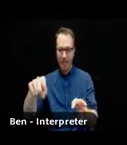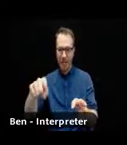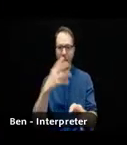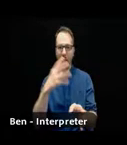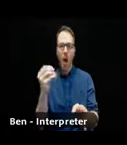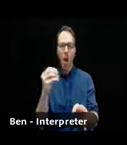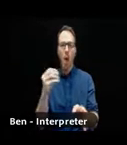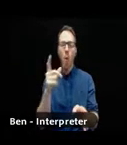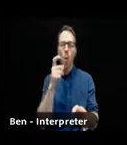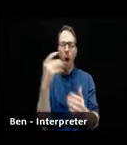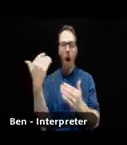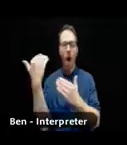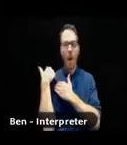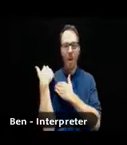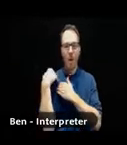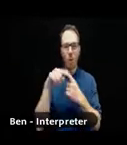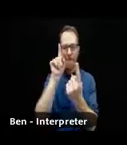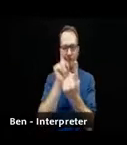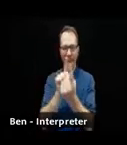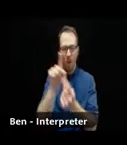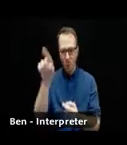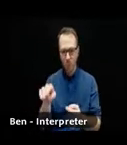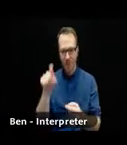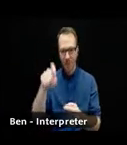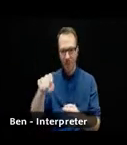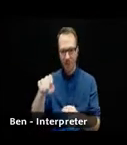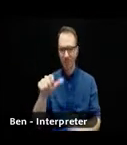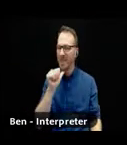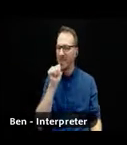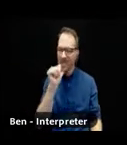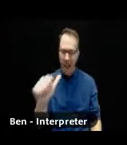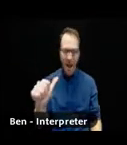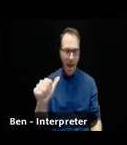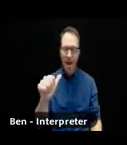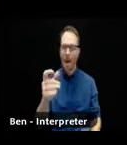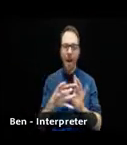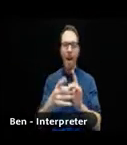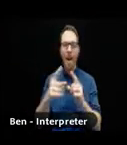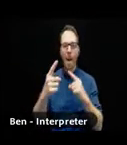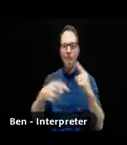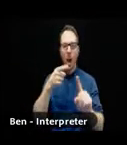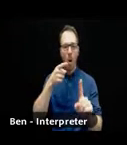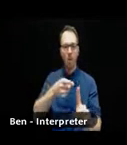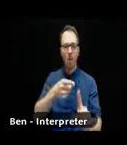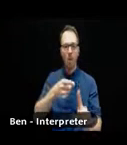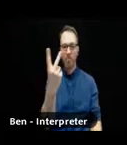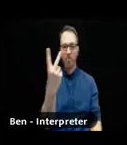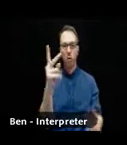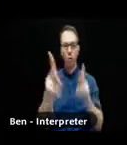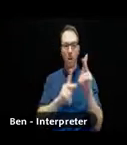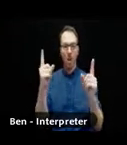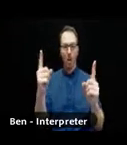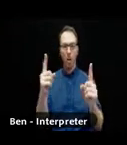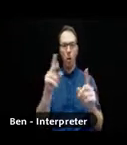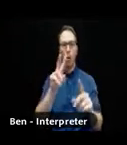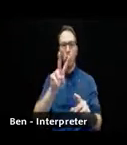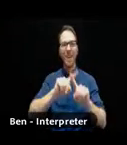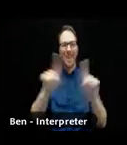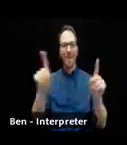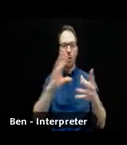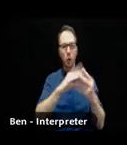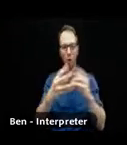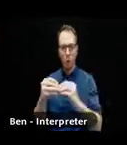whose obligation is it to meet those needs? This is not about, right, two people who have two different stories to